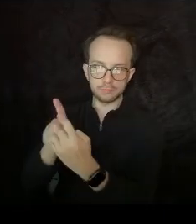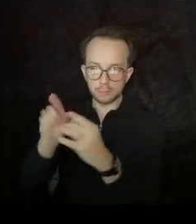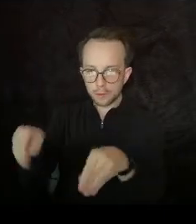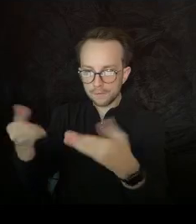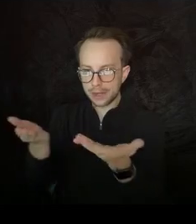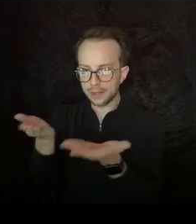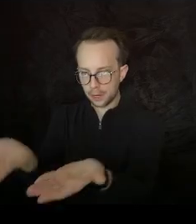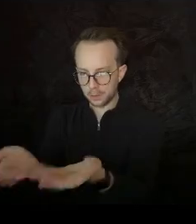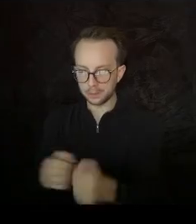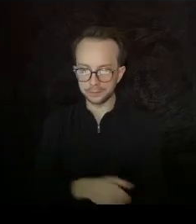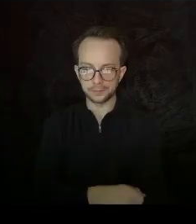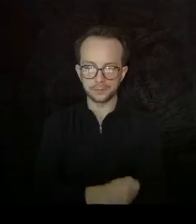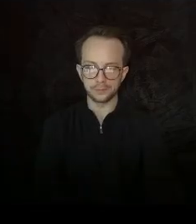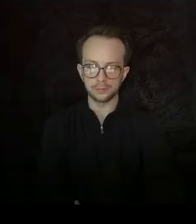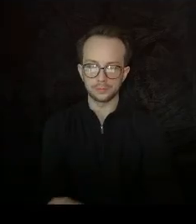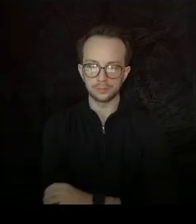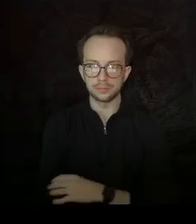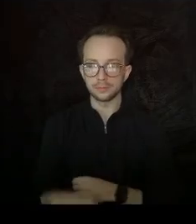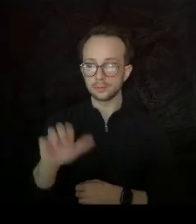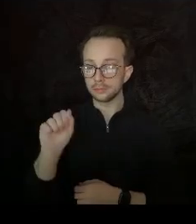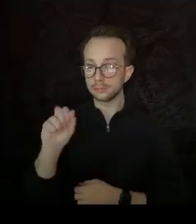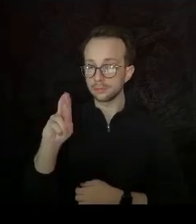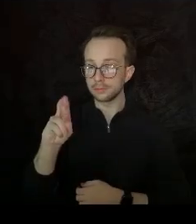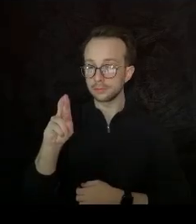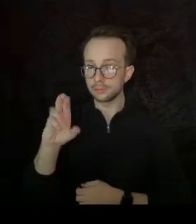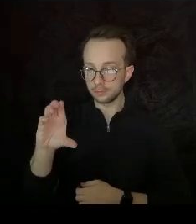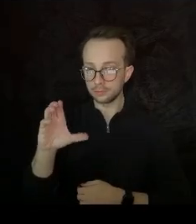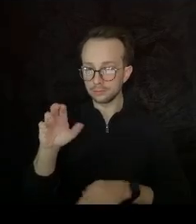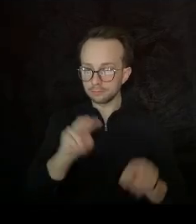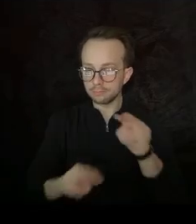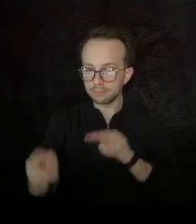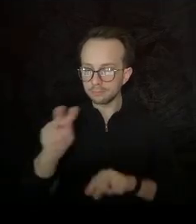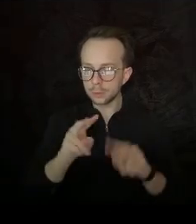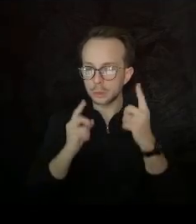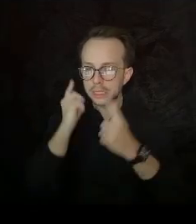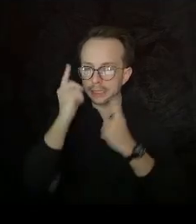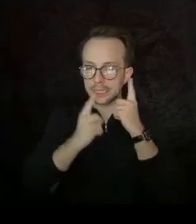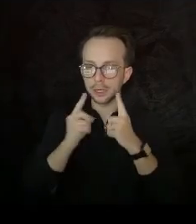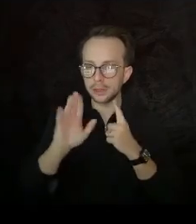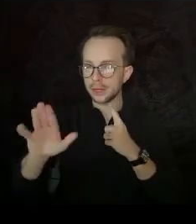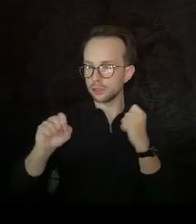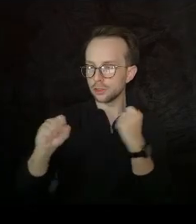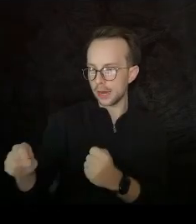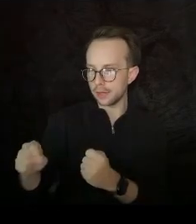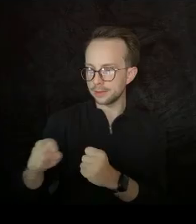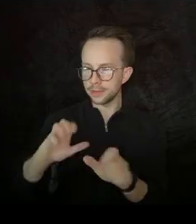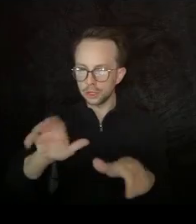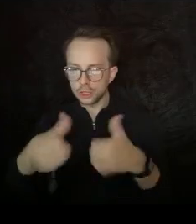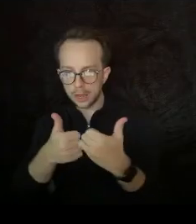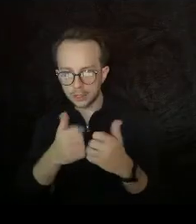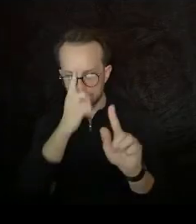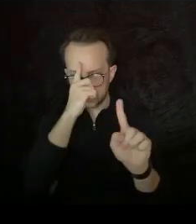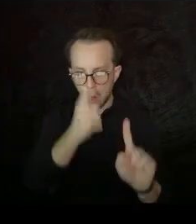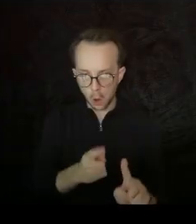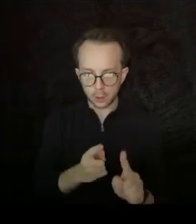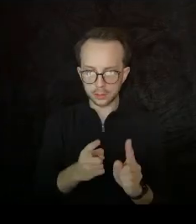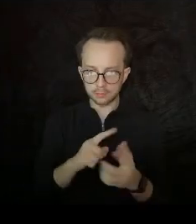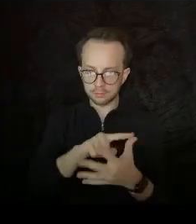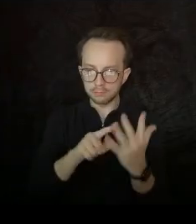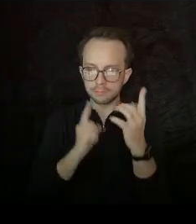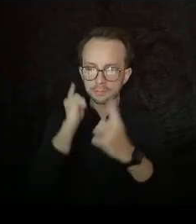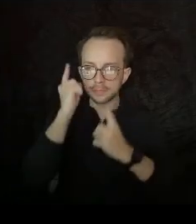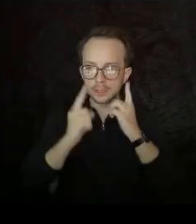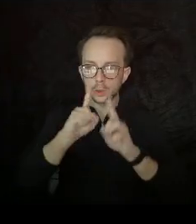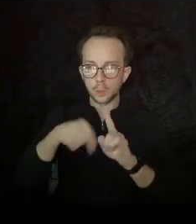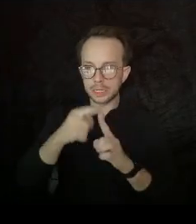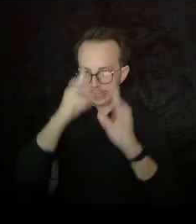The ARC considers your child's strengths, challenges, and goals when deciding on placement. The goal is always